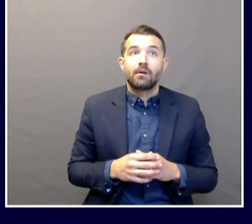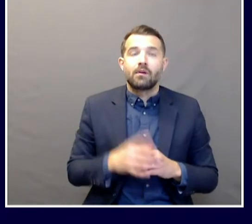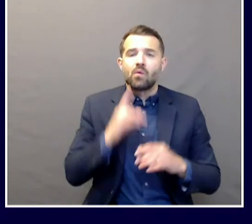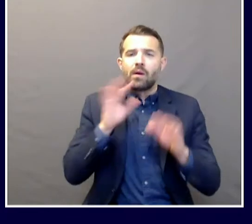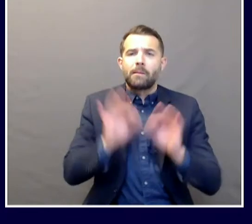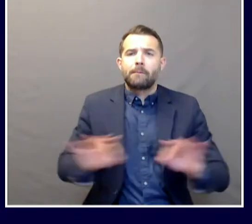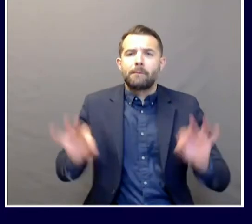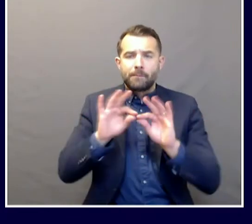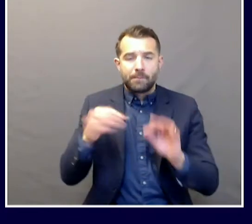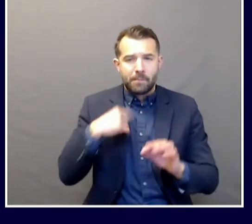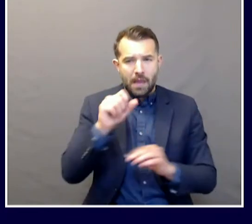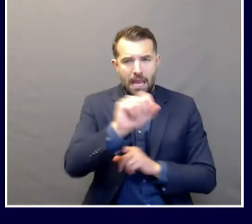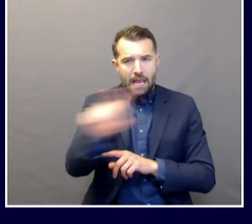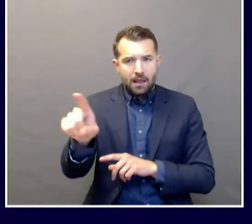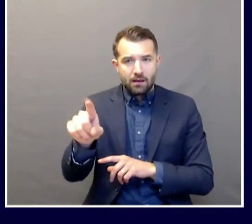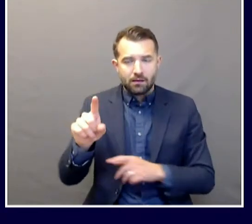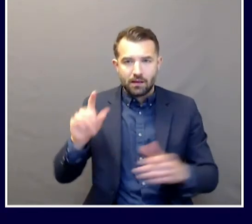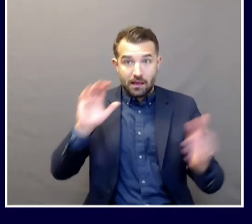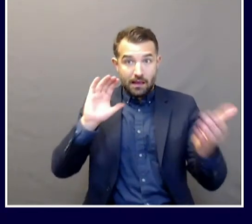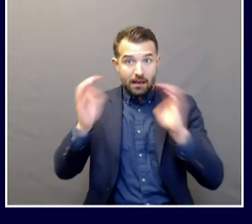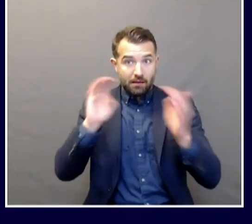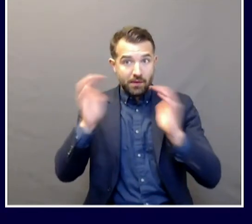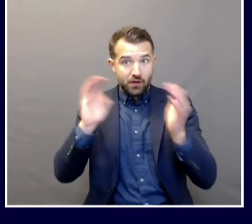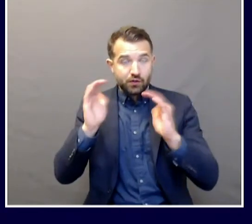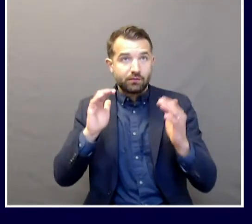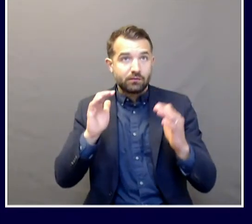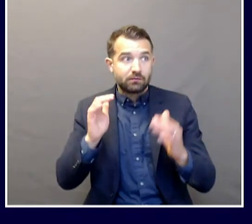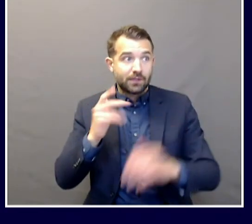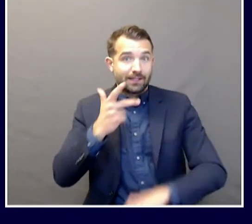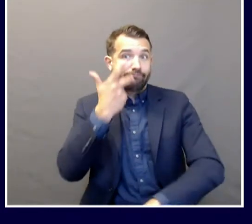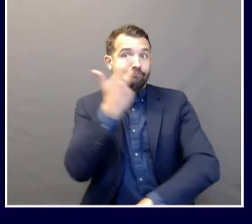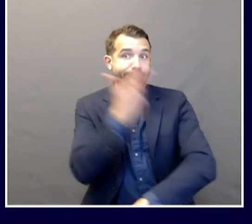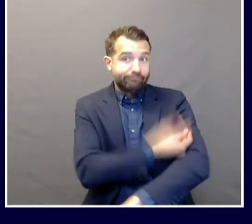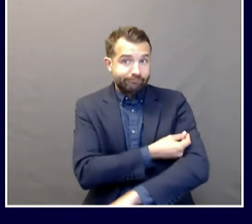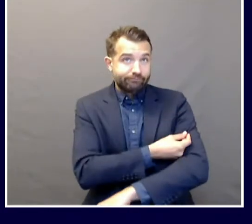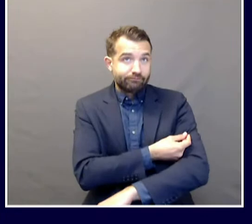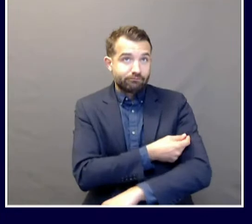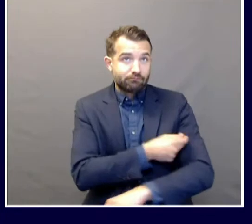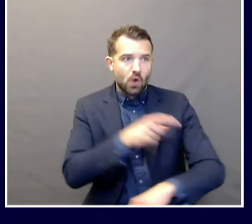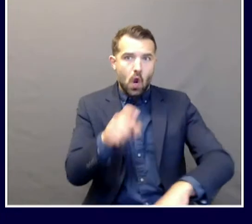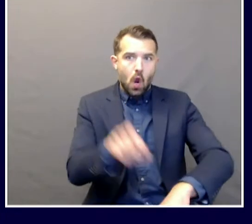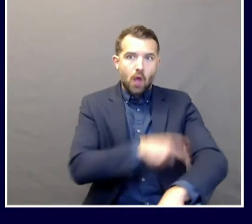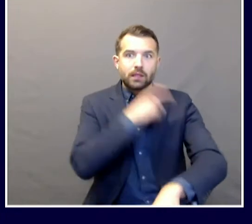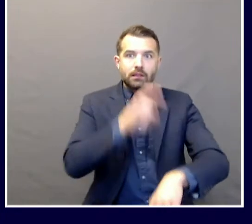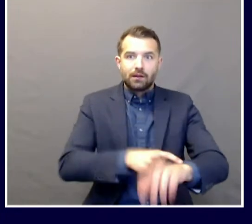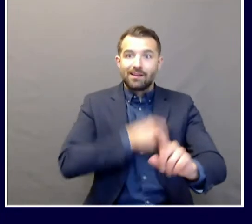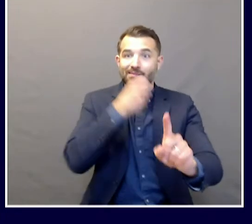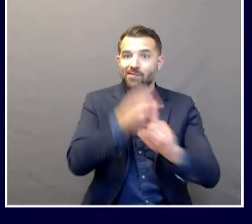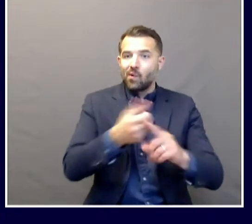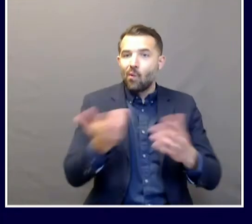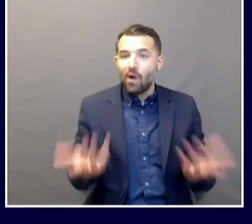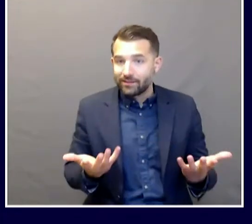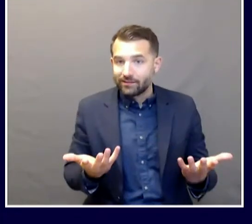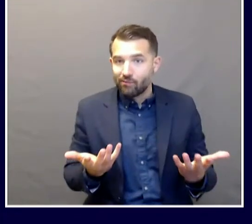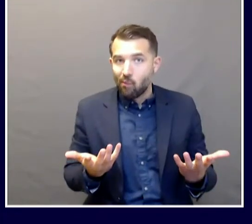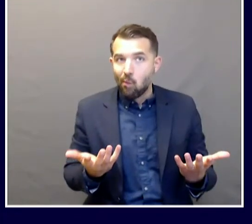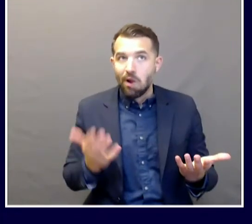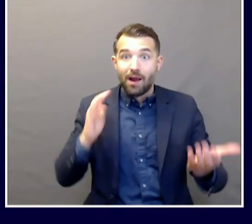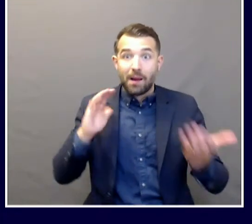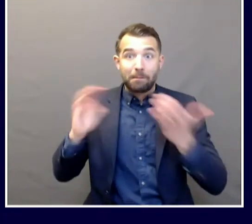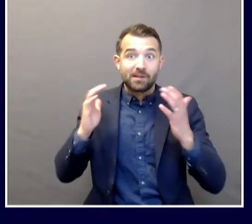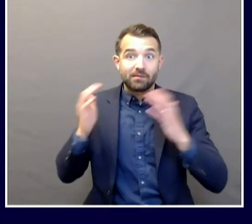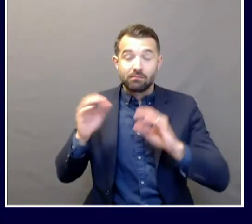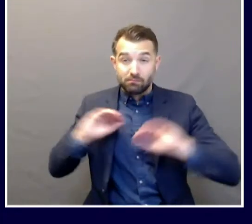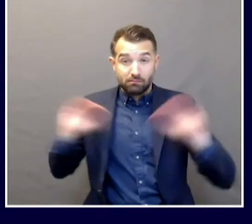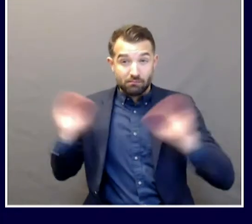getting vaccinated? If you're a younger person and you're weighing the concerns about getting vaccinated versus not getting a vaccine